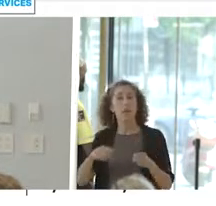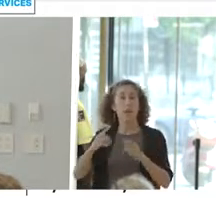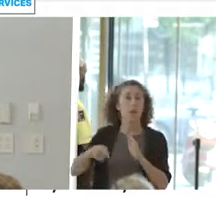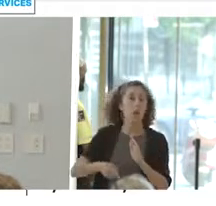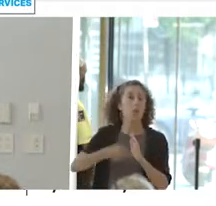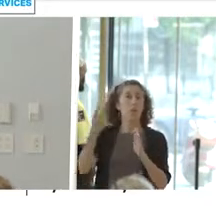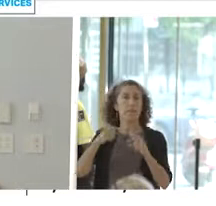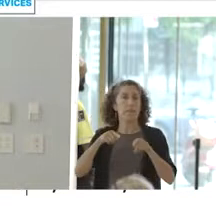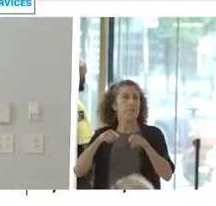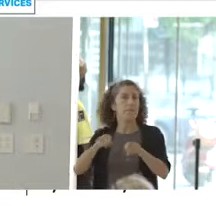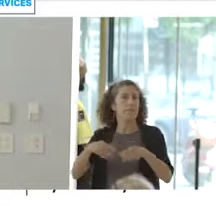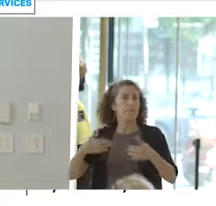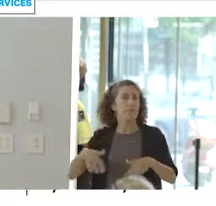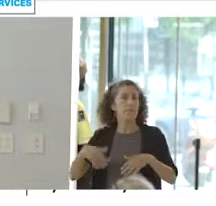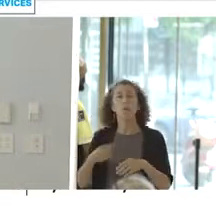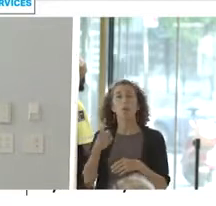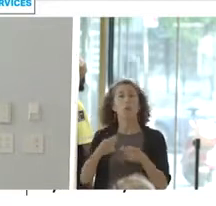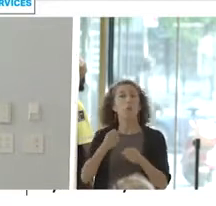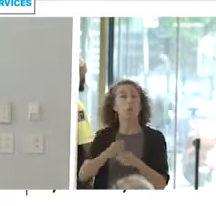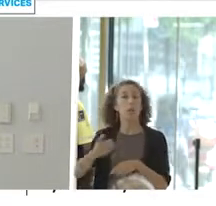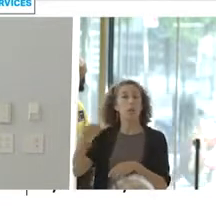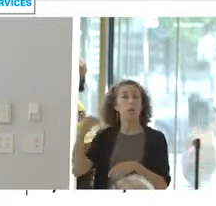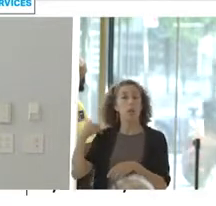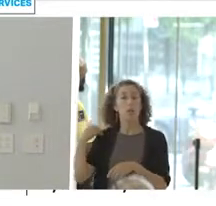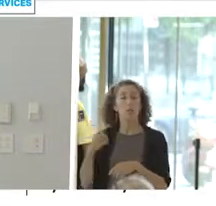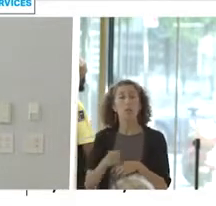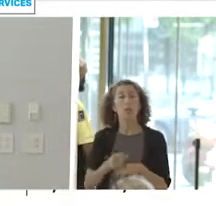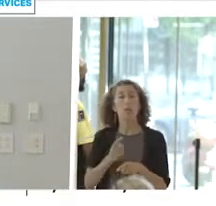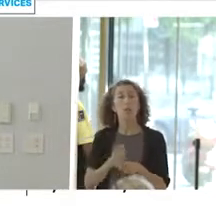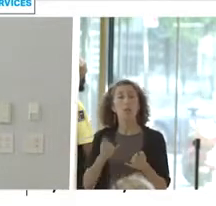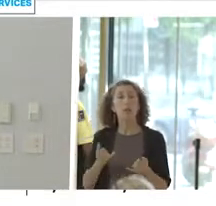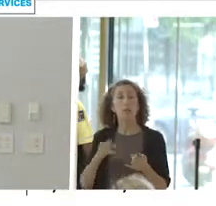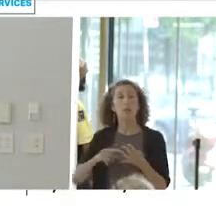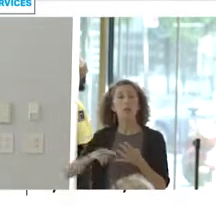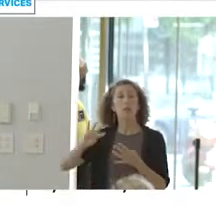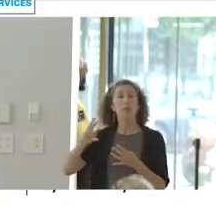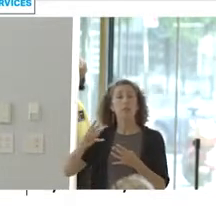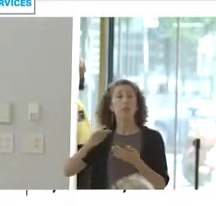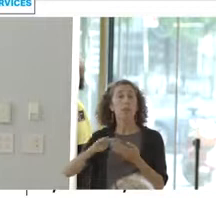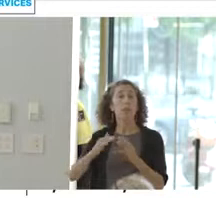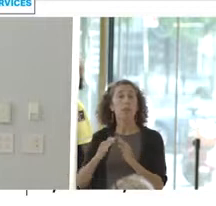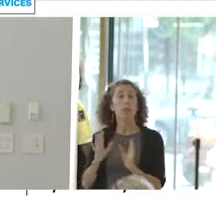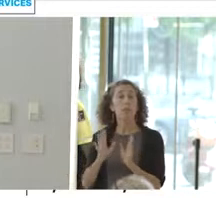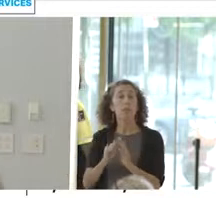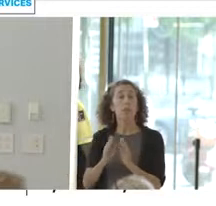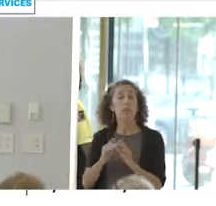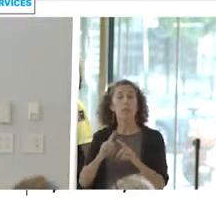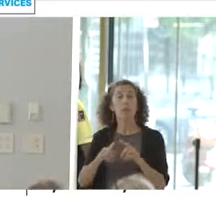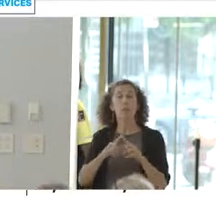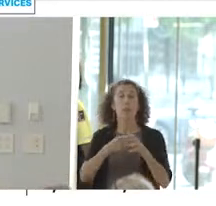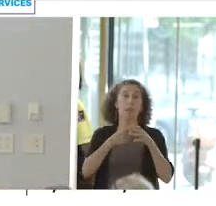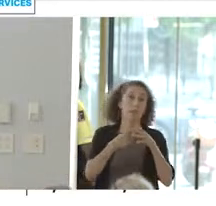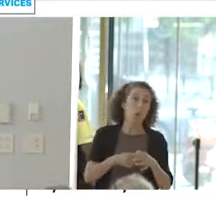And BJ mentioned earlier that tonight is the fourth community meeting, but it's actually the seventh time since we got started a year ago that we've been